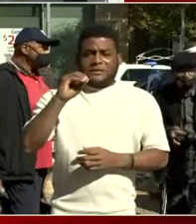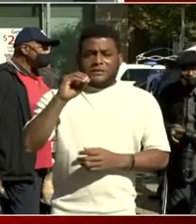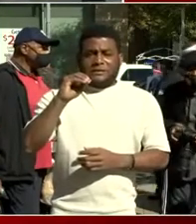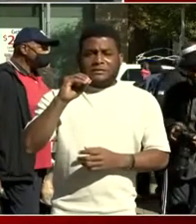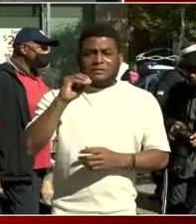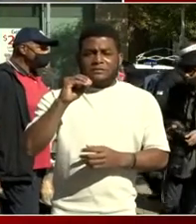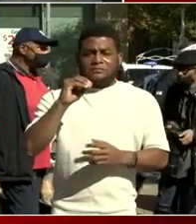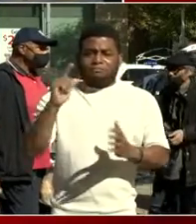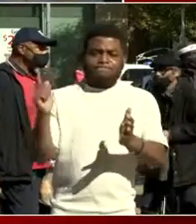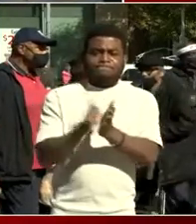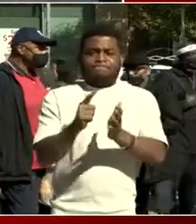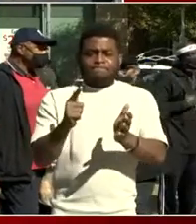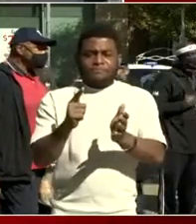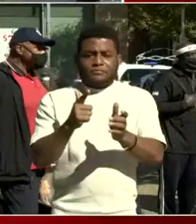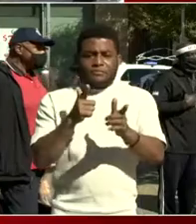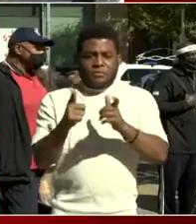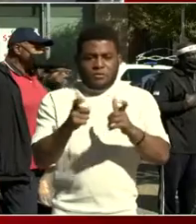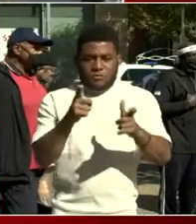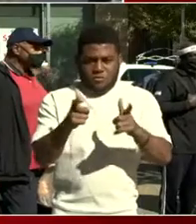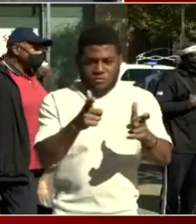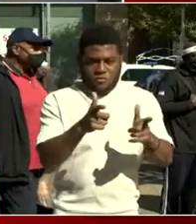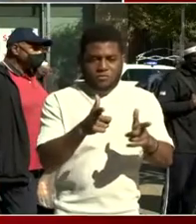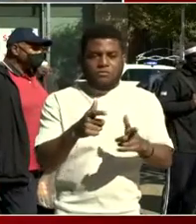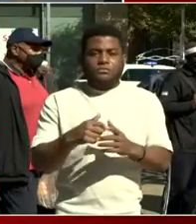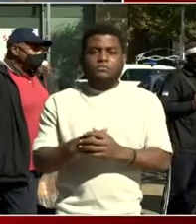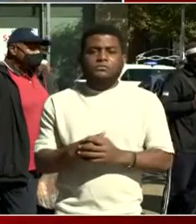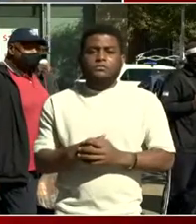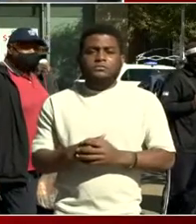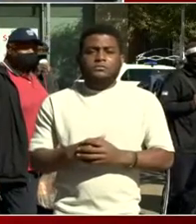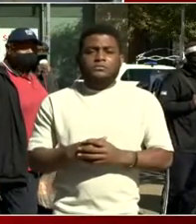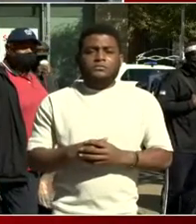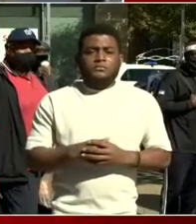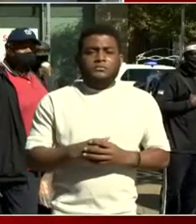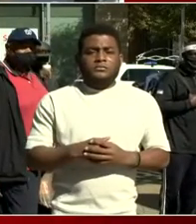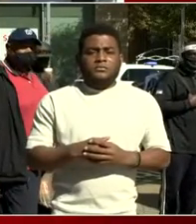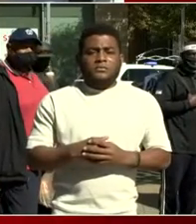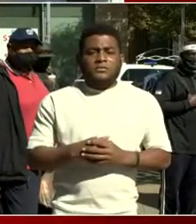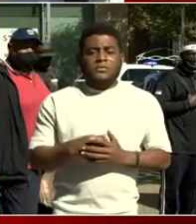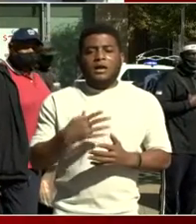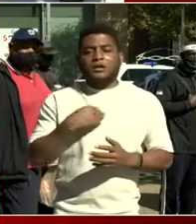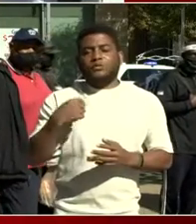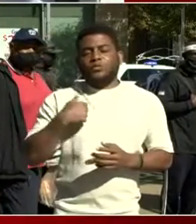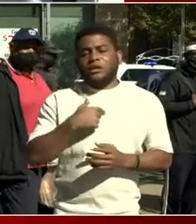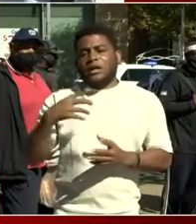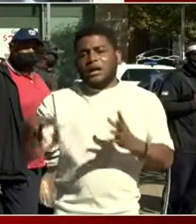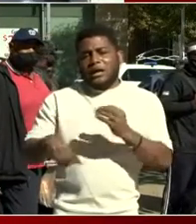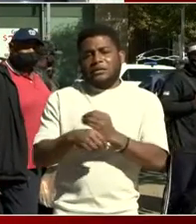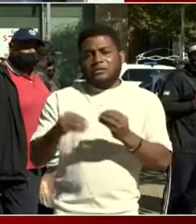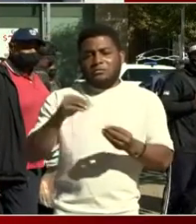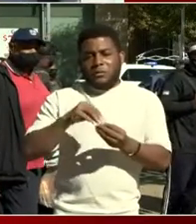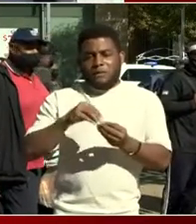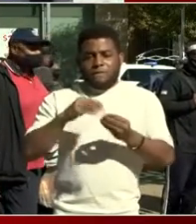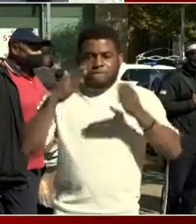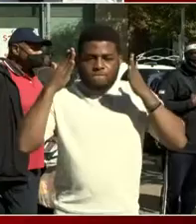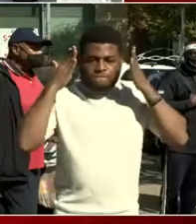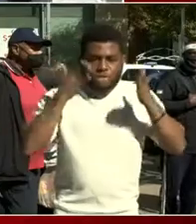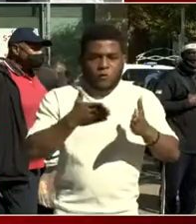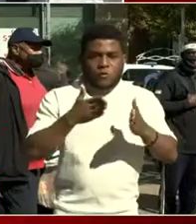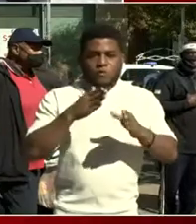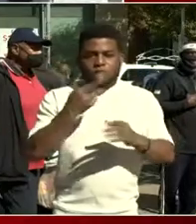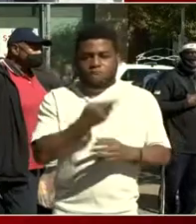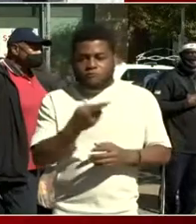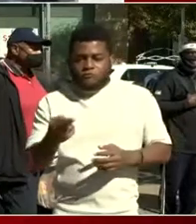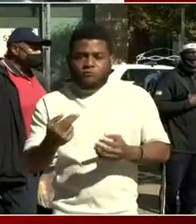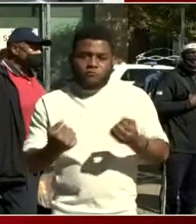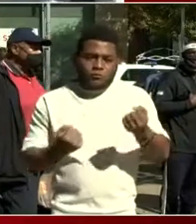areas. And so now we bring those additional resources to these 5 areas as well.